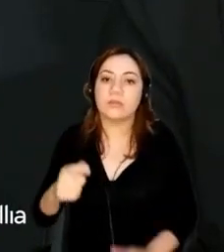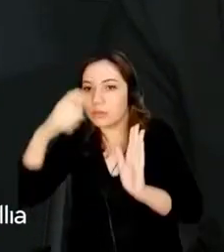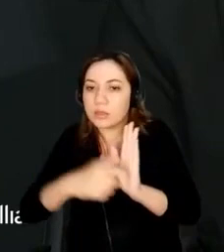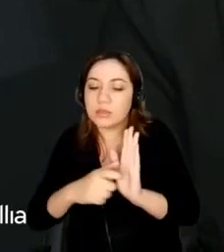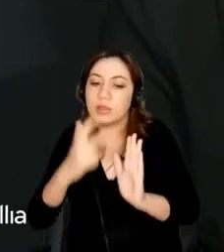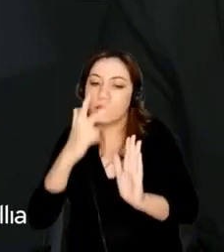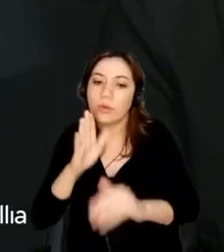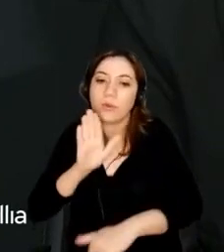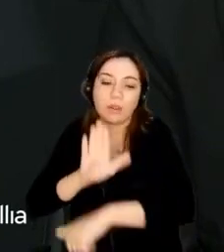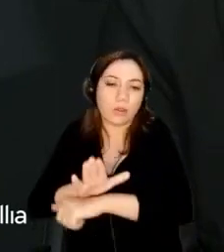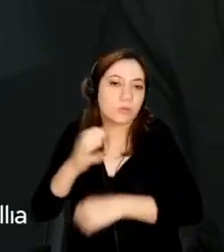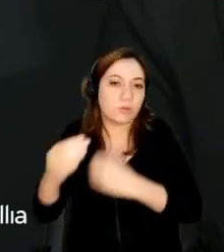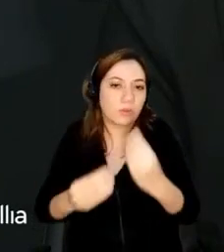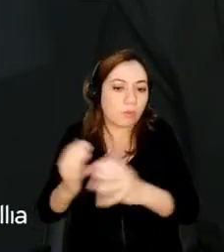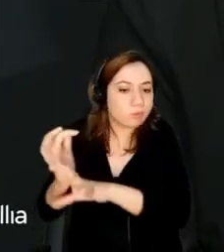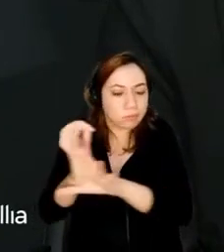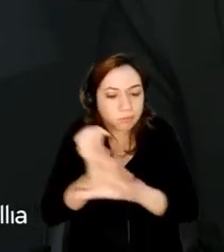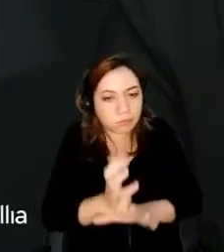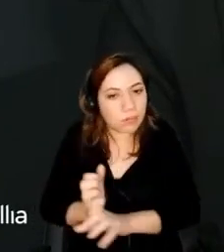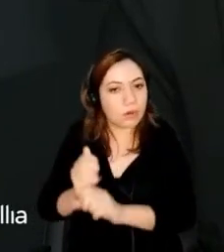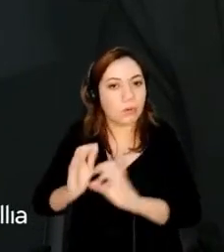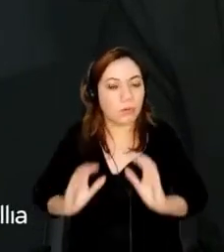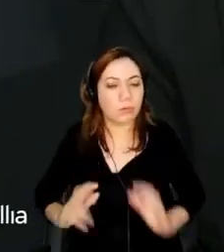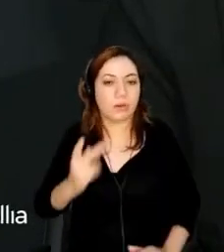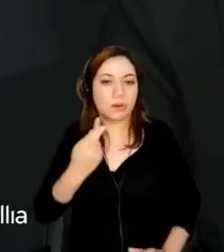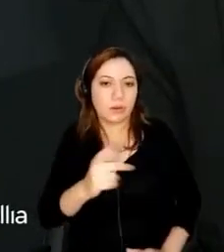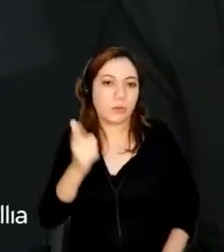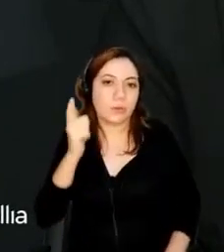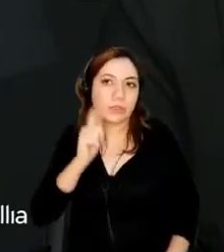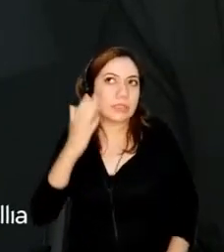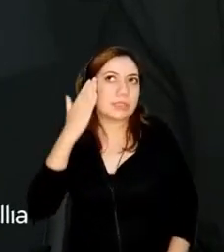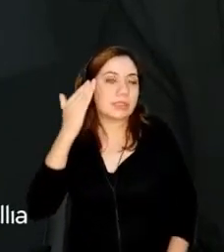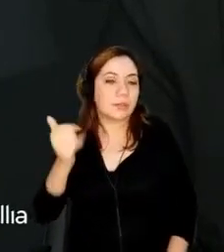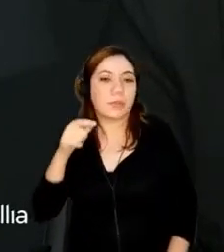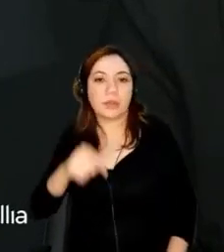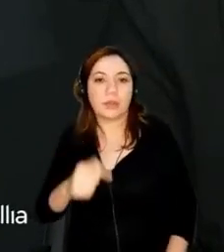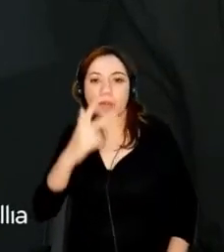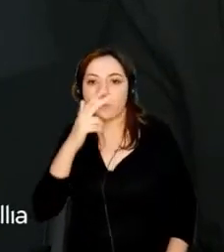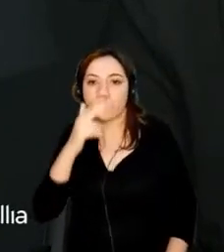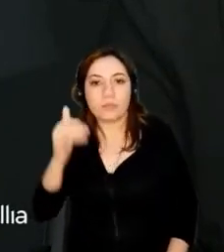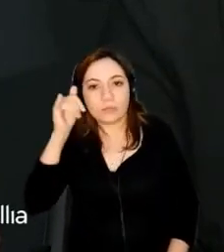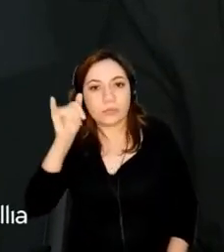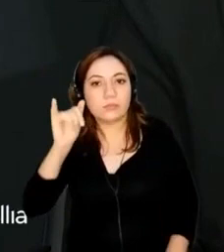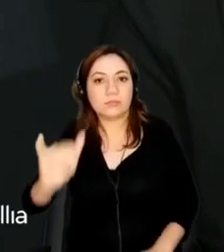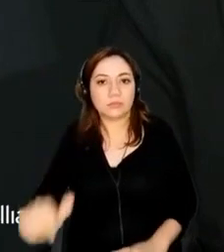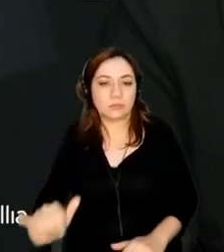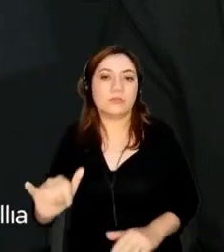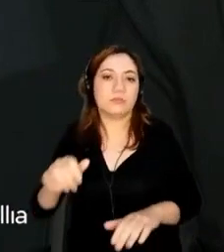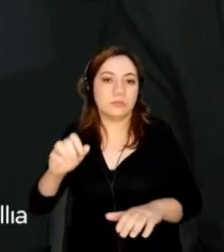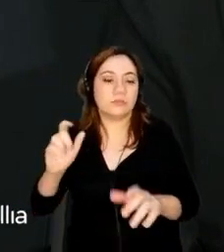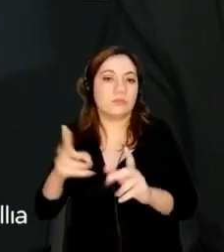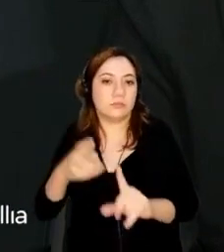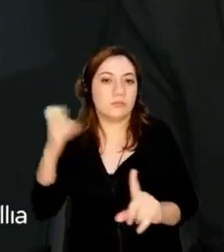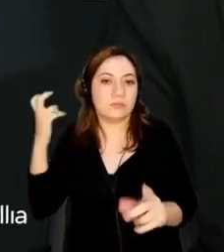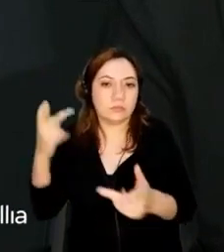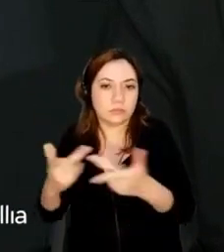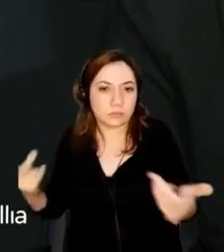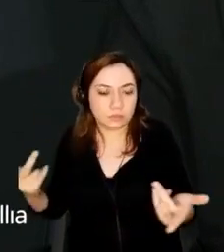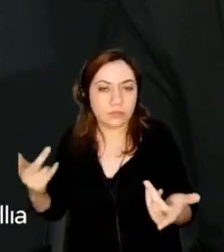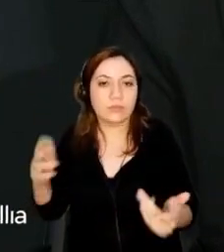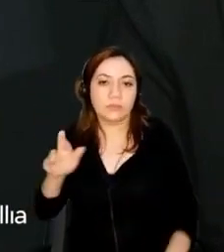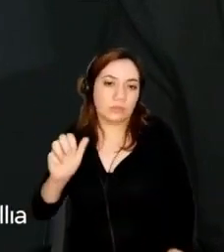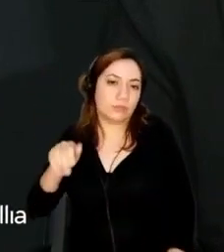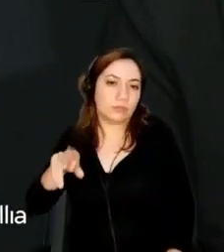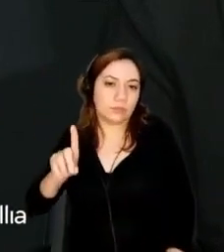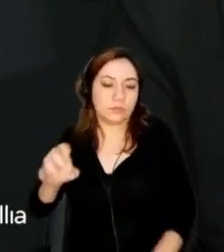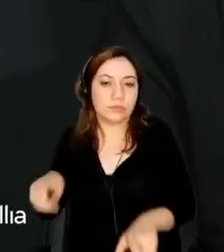predict how to stop that from any kind of fraudulent activity from occurring. And then finally, we're leveraging open banking. We